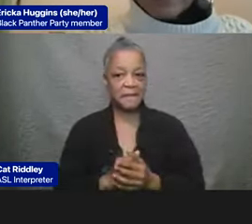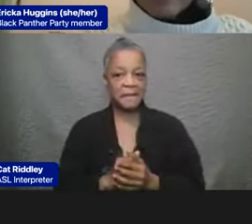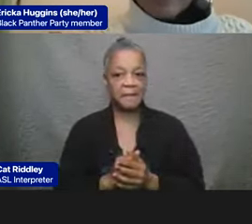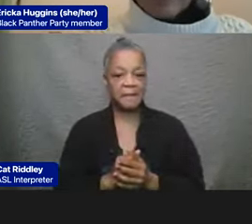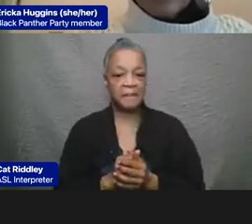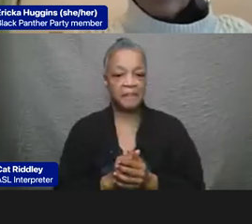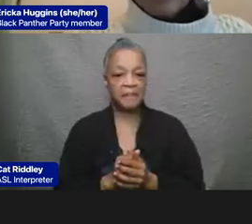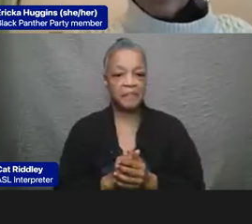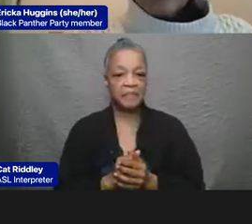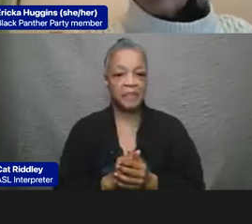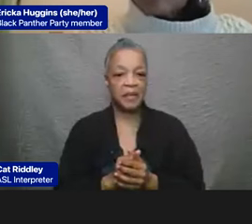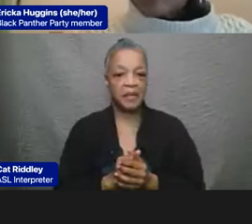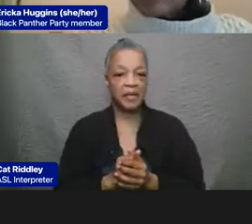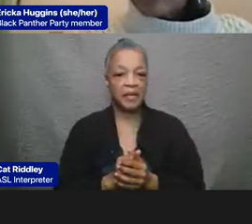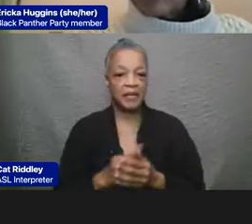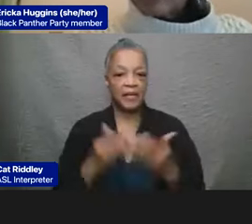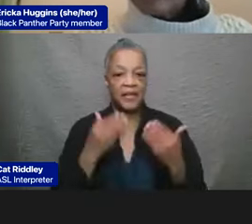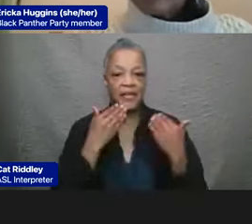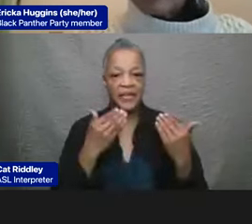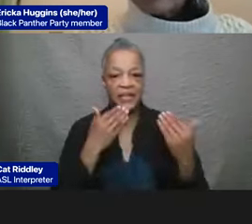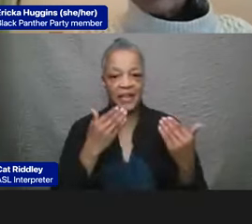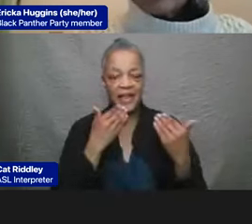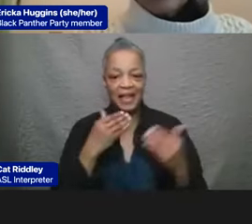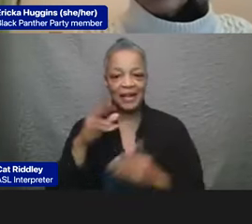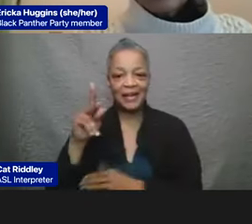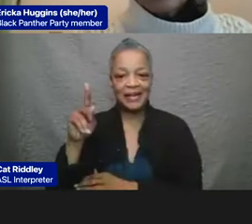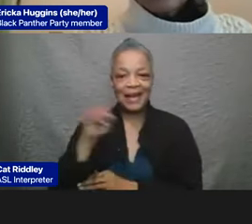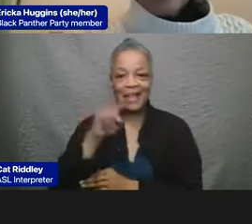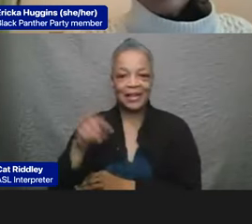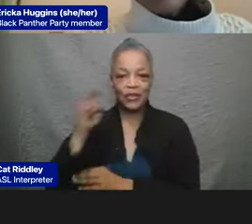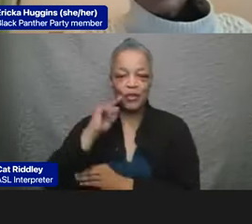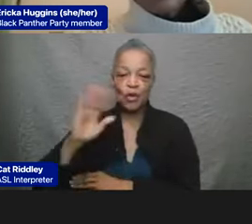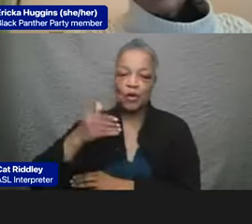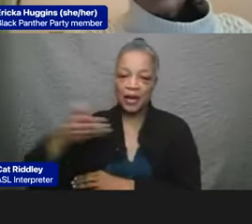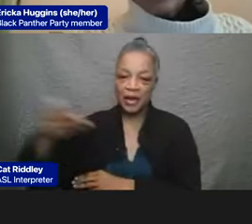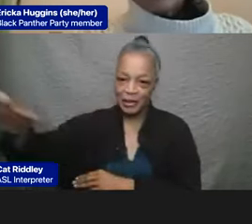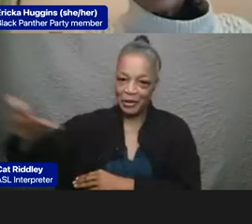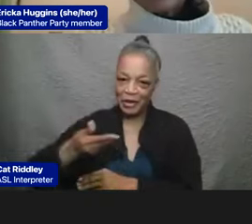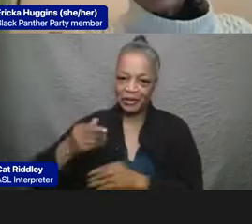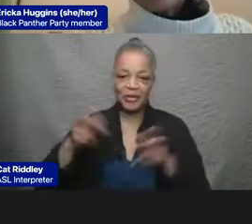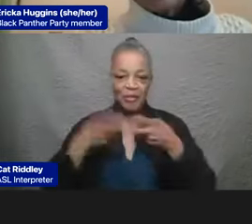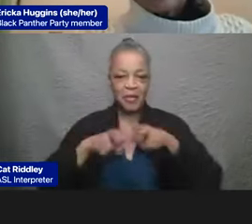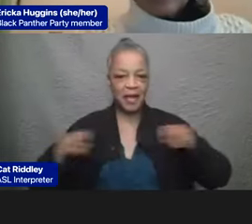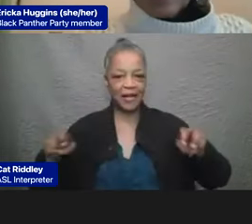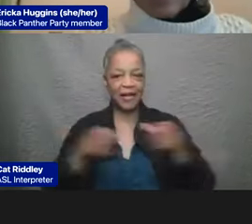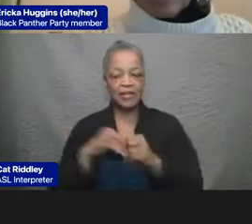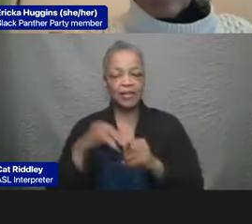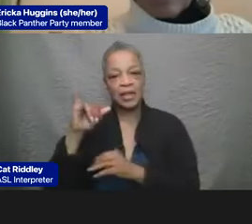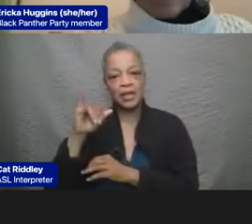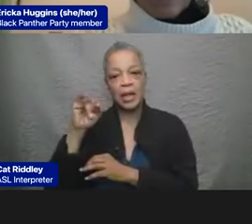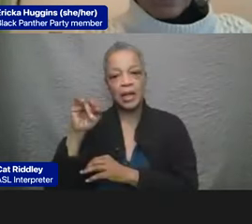Thank you, Kaz, for your introduction to the panel and to